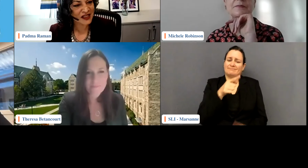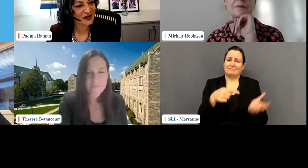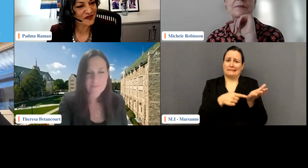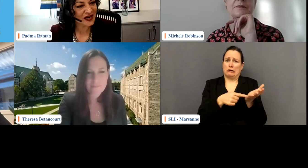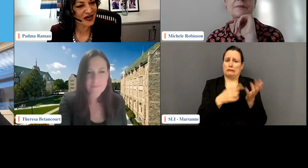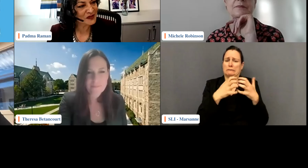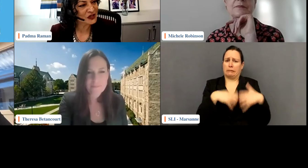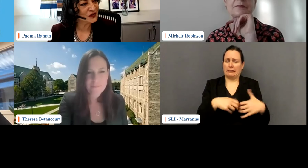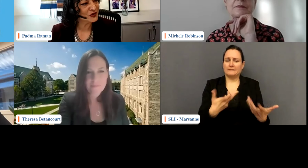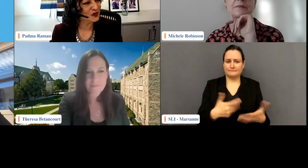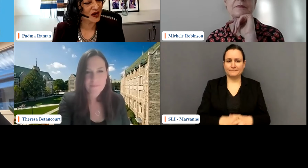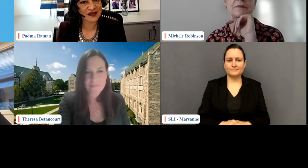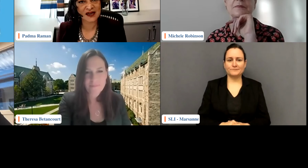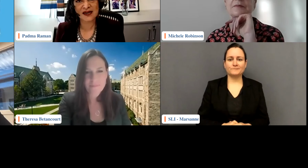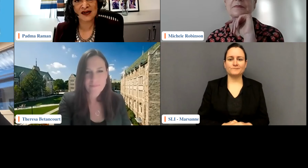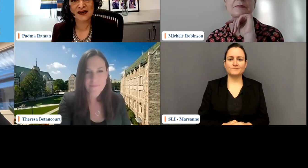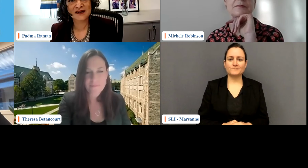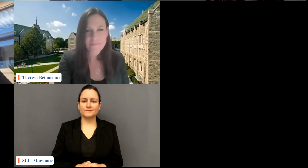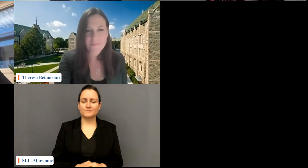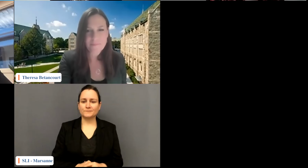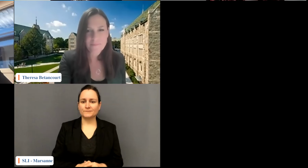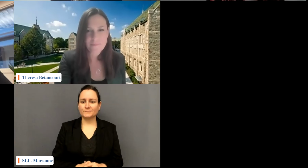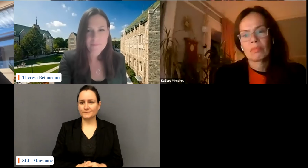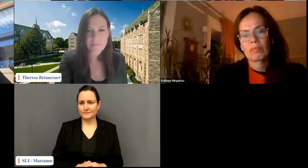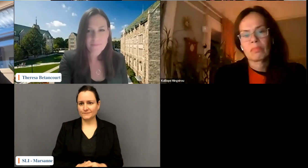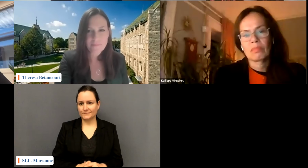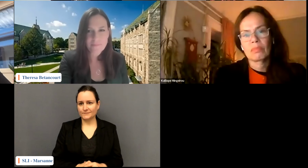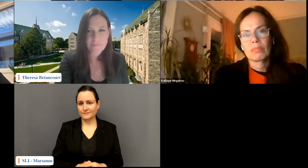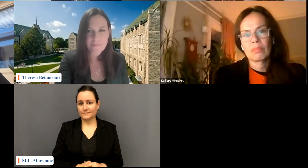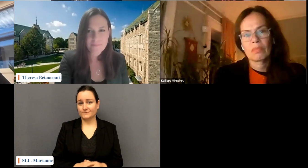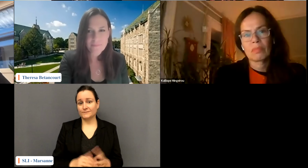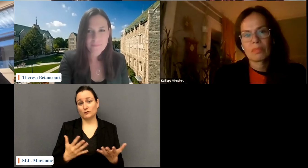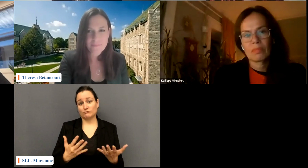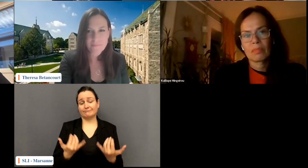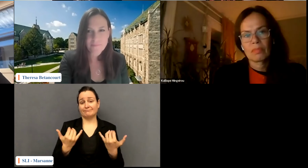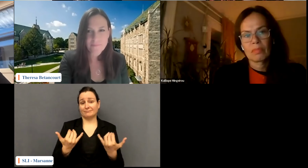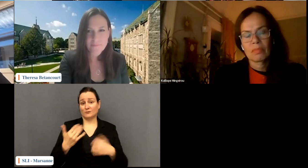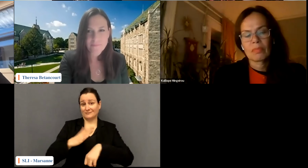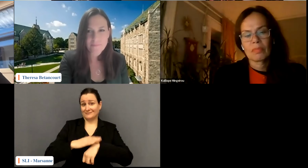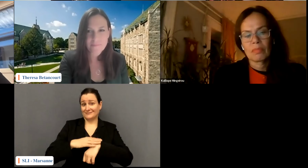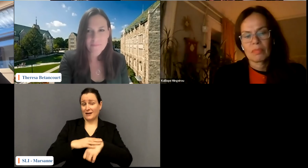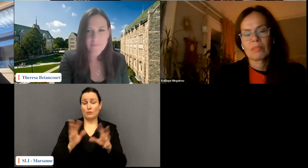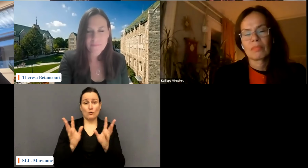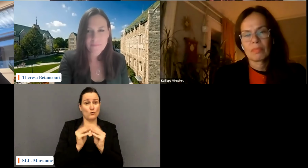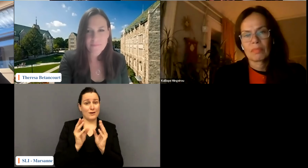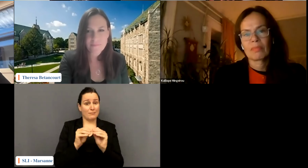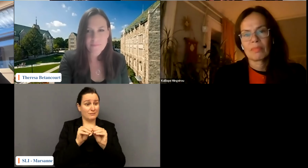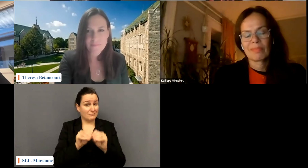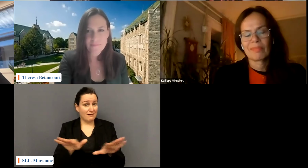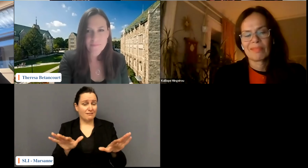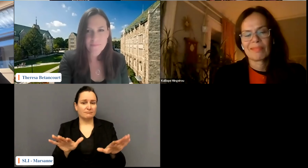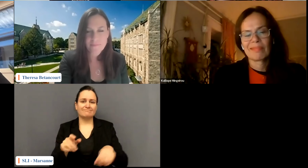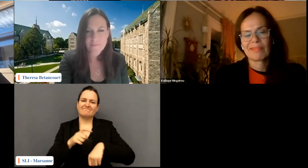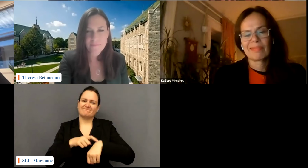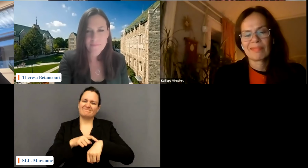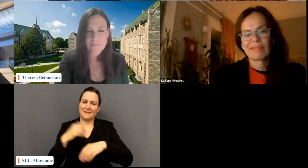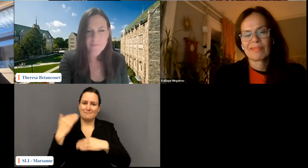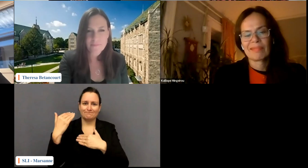Look, I think we've come to the end of our time, unfortunately. It feels like we could talk about this a lot